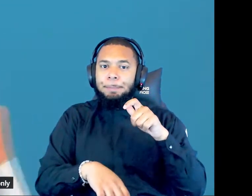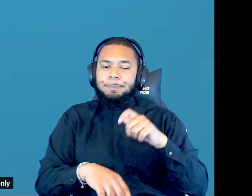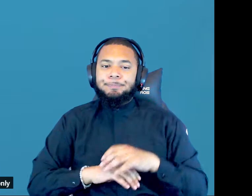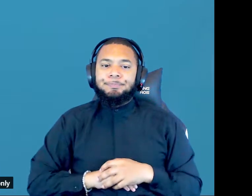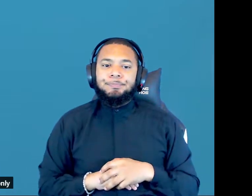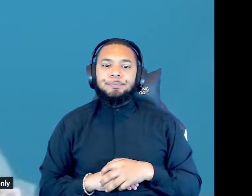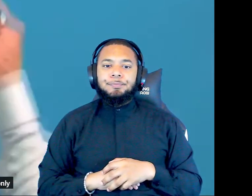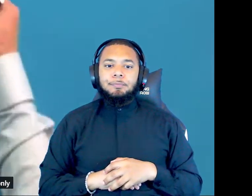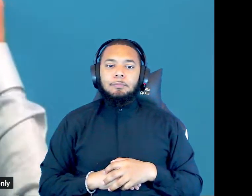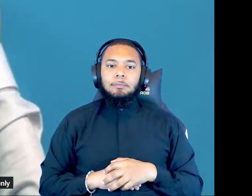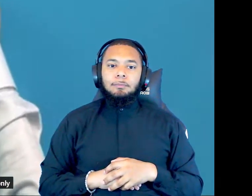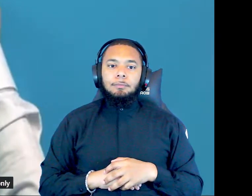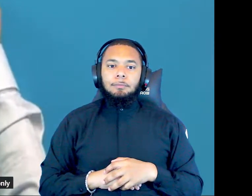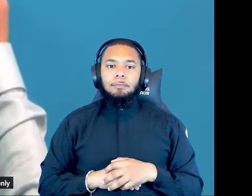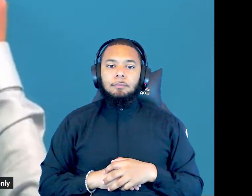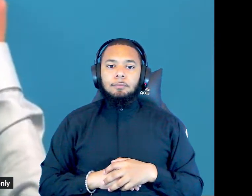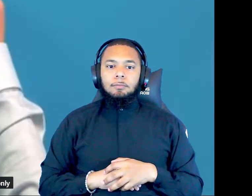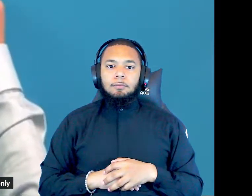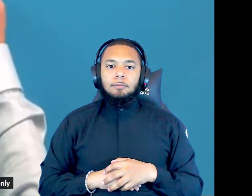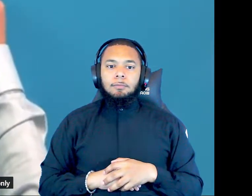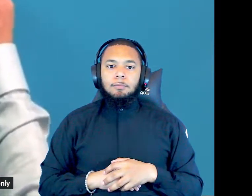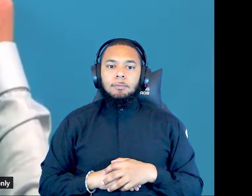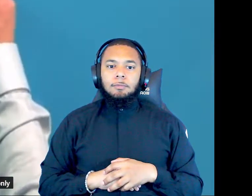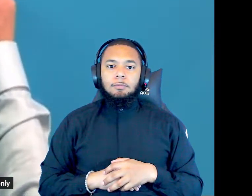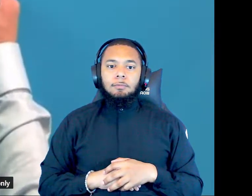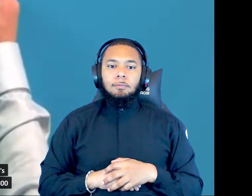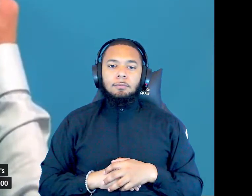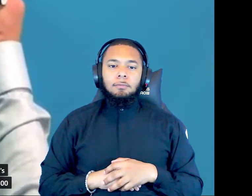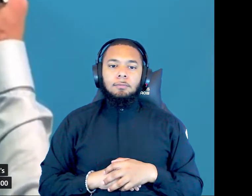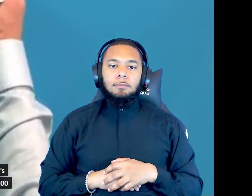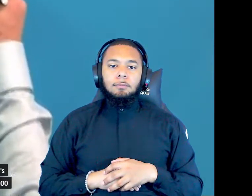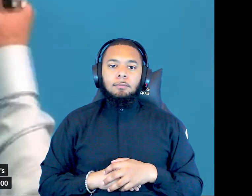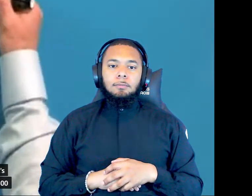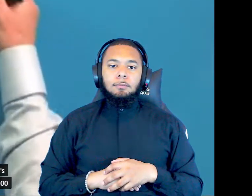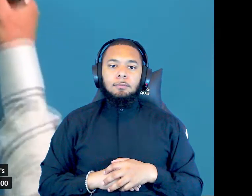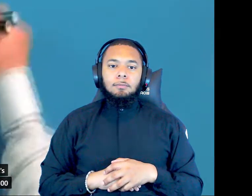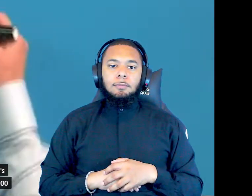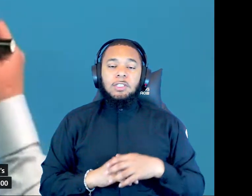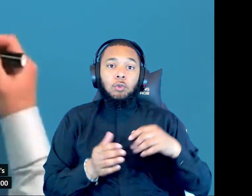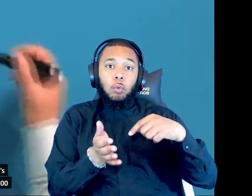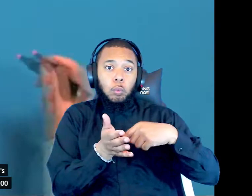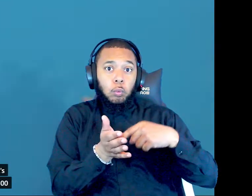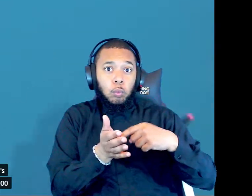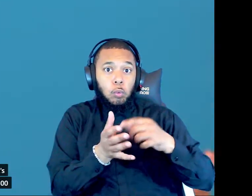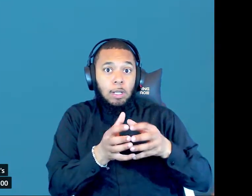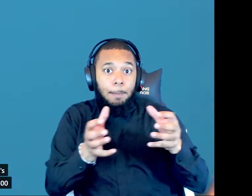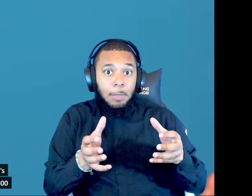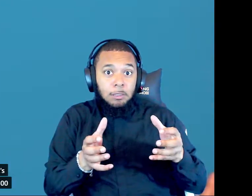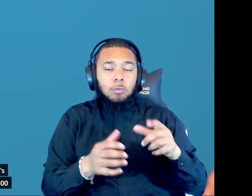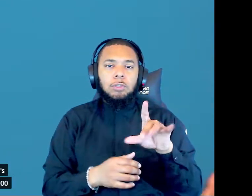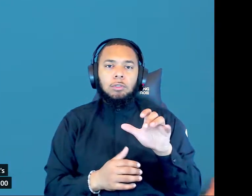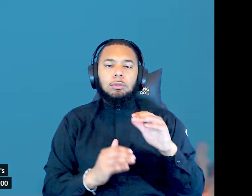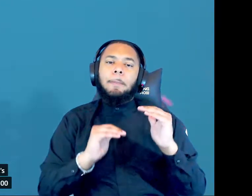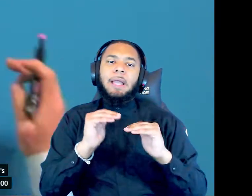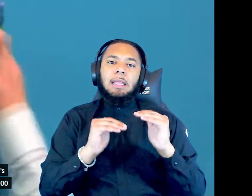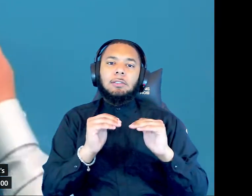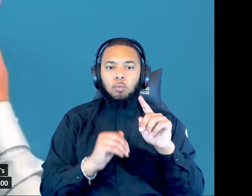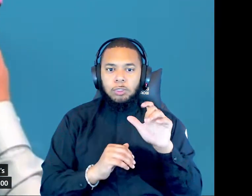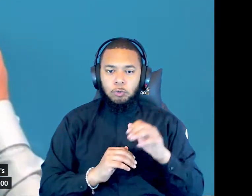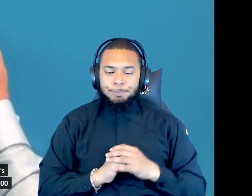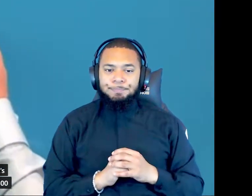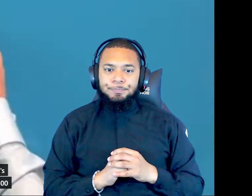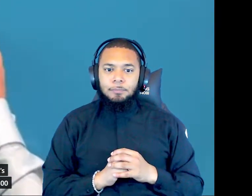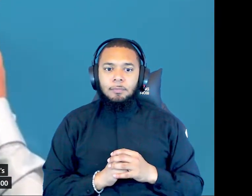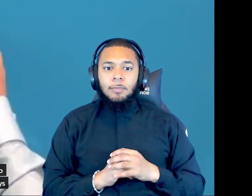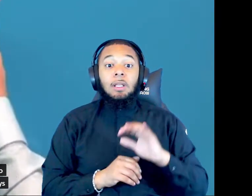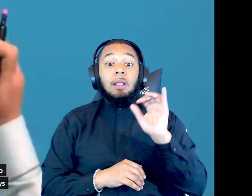here so that you only have a $100 balance remaining. That's awesome. And you maintain